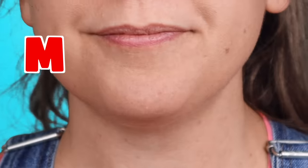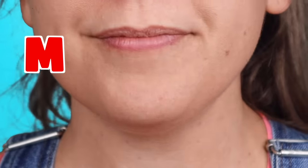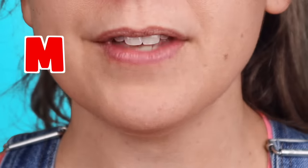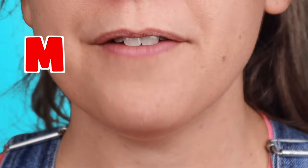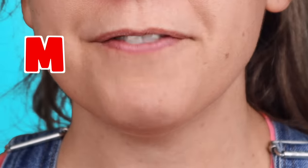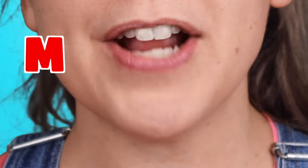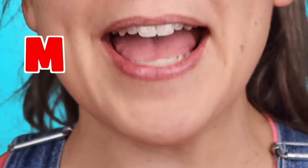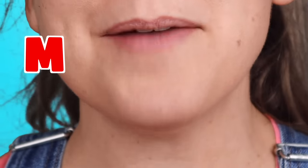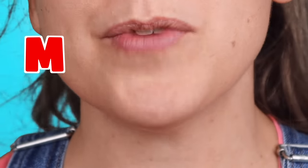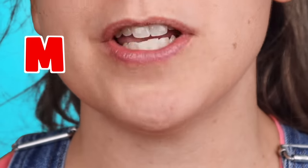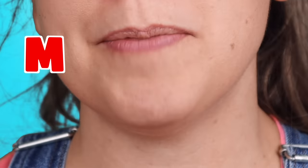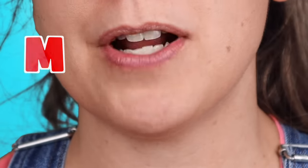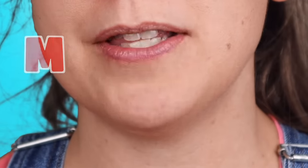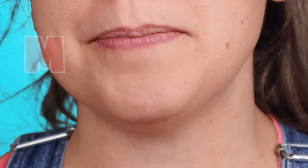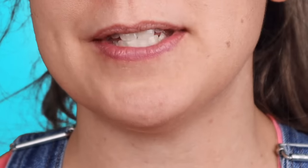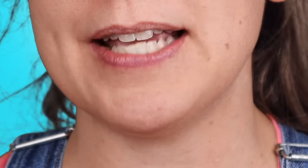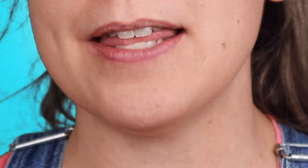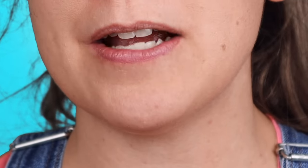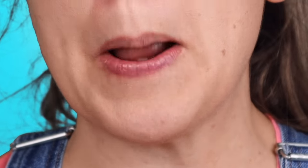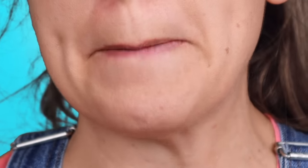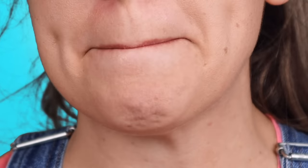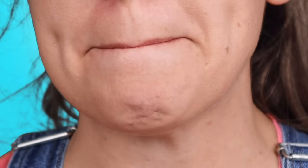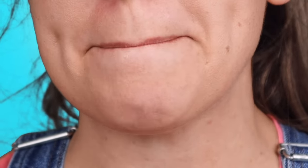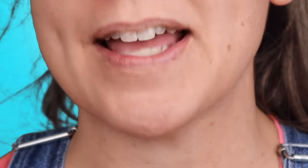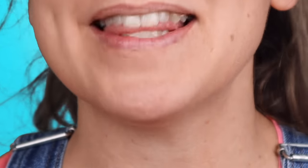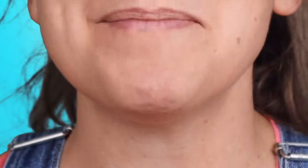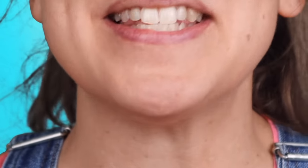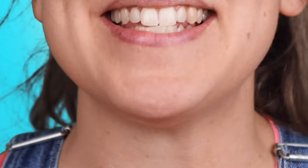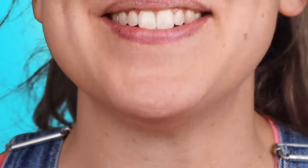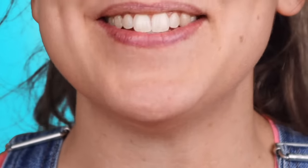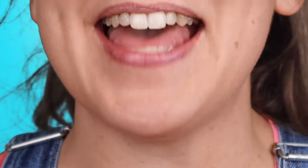sound. For M, we're gonna put our lips together. Let me see you do that.